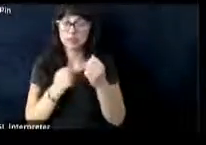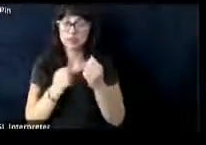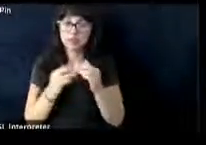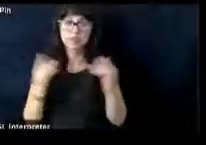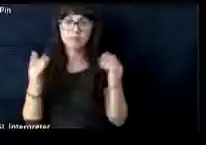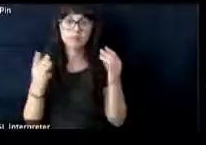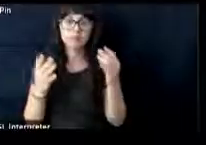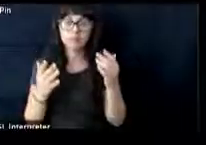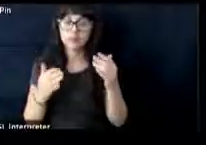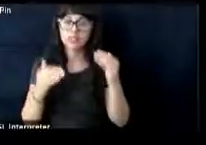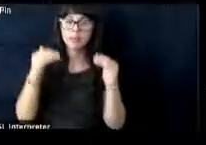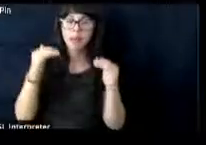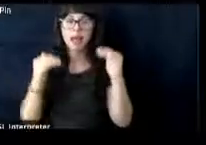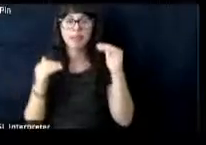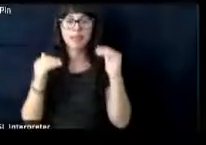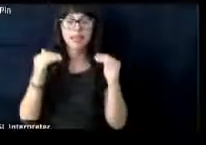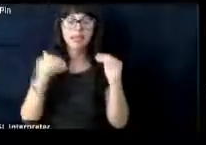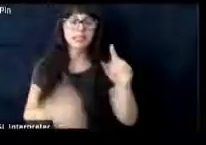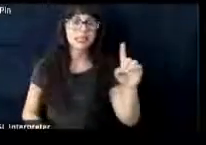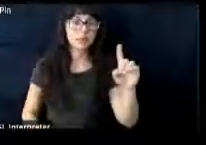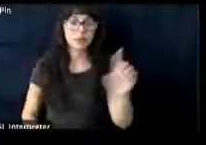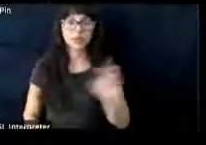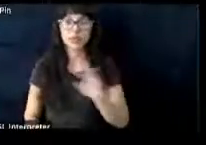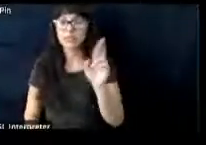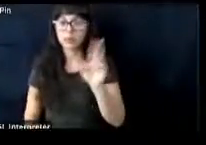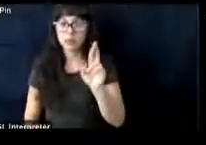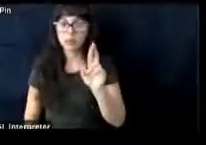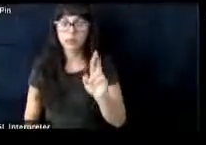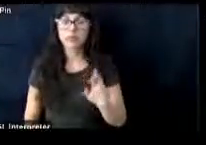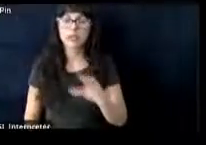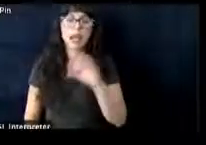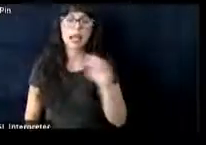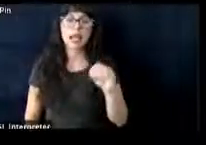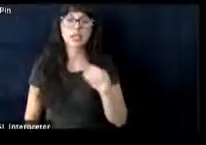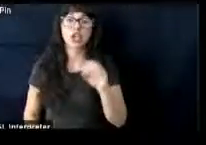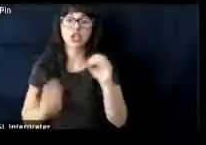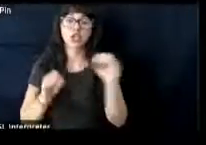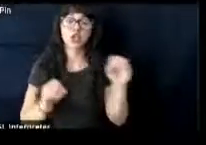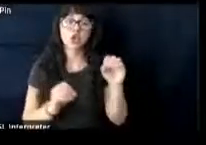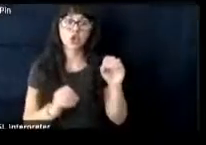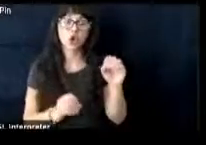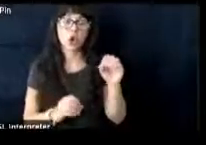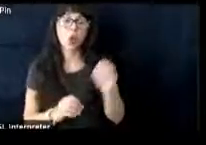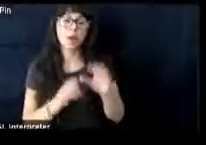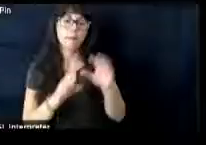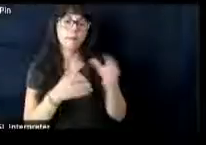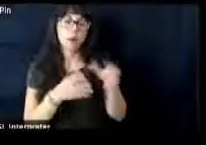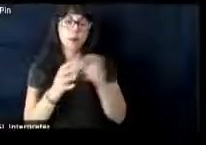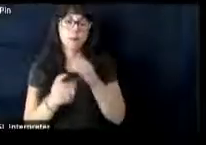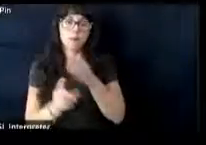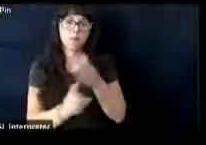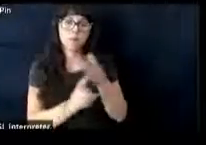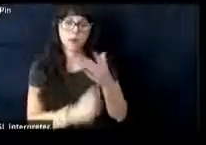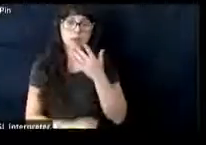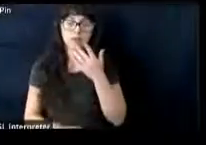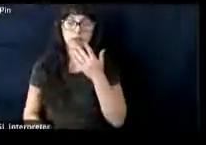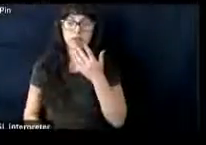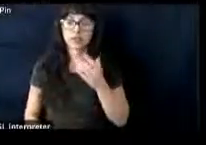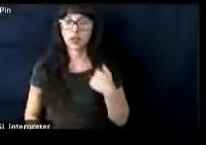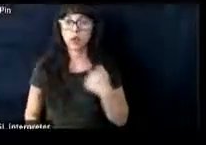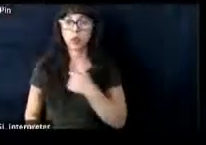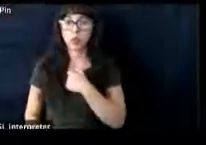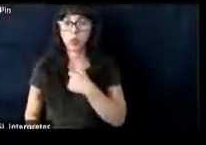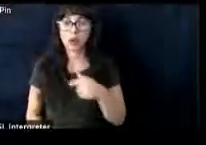being evenly balanced between Democrats, Republicans, and no party preference voters. Our district is a microcosm